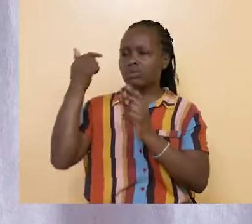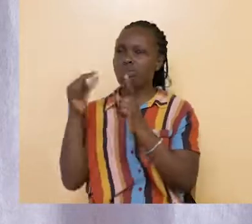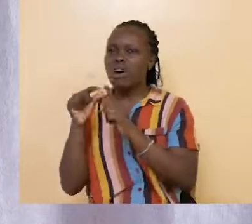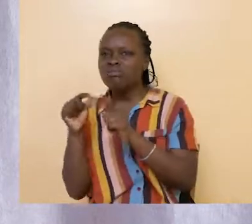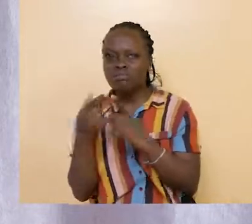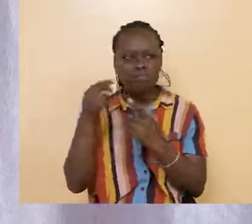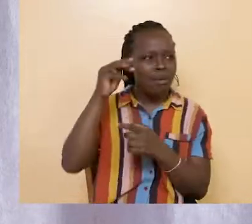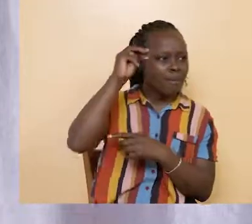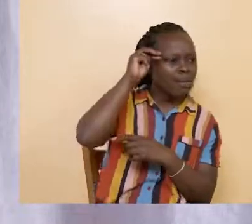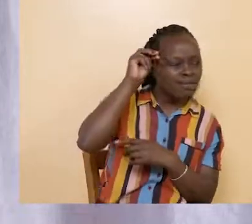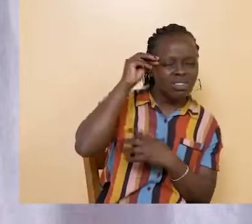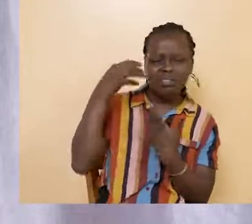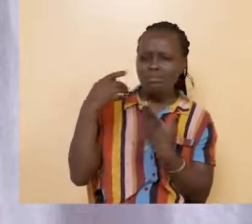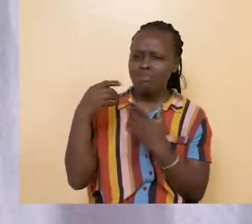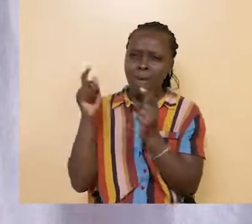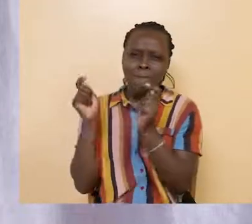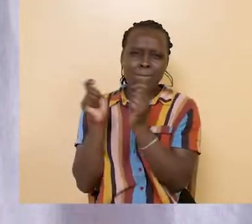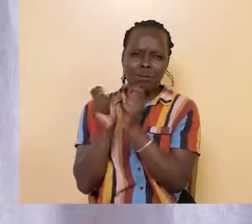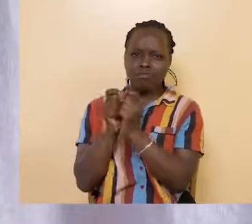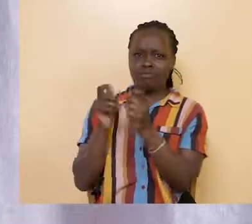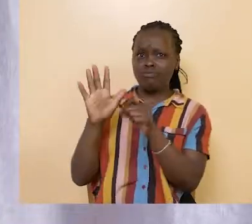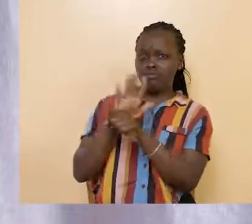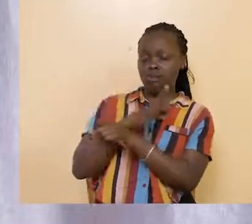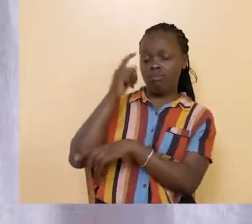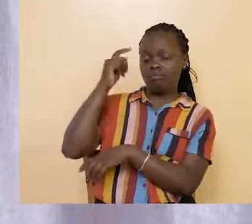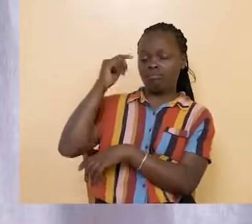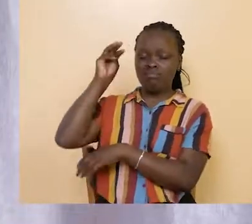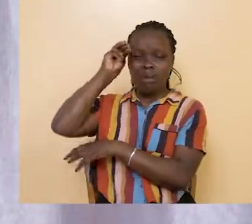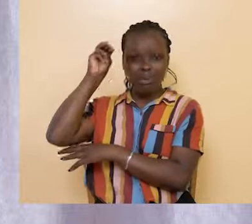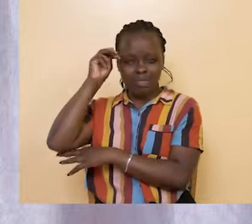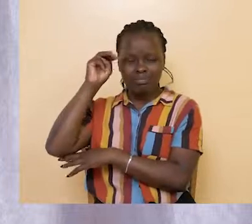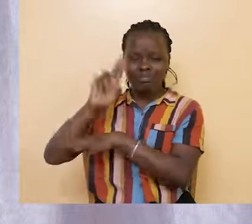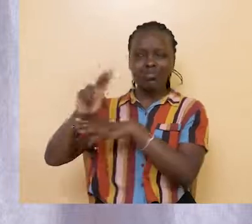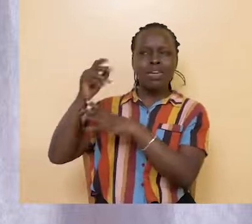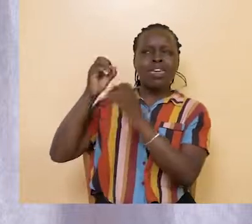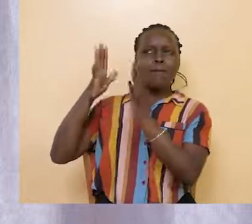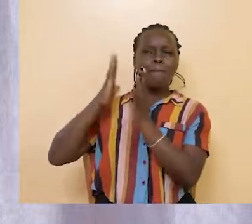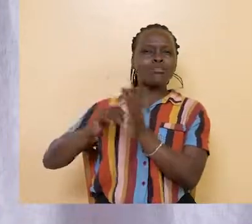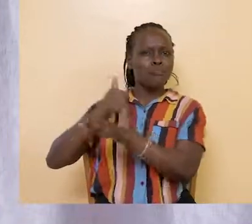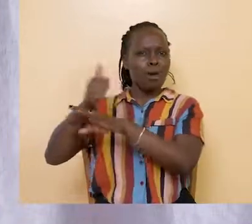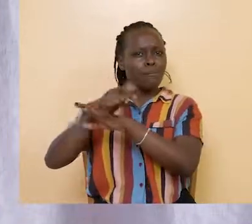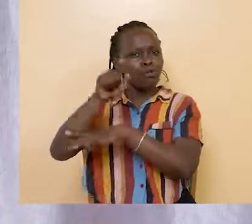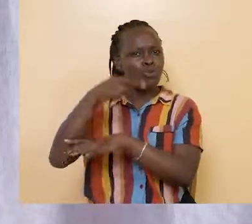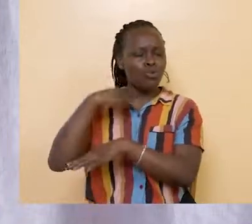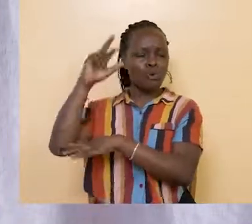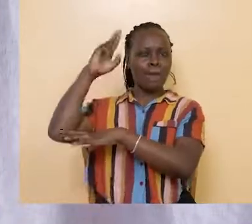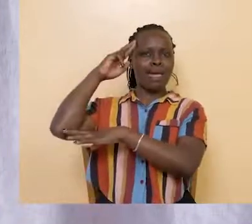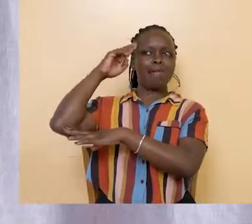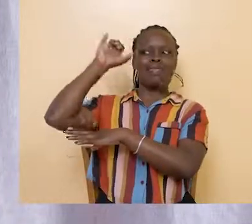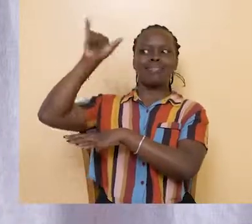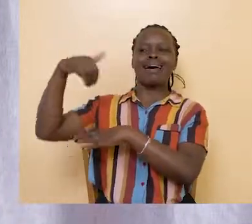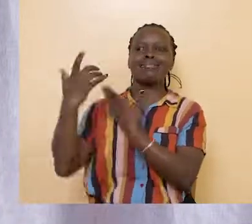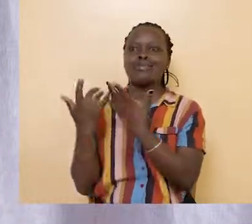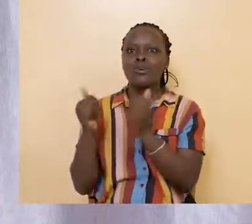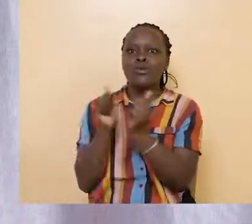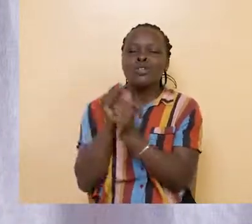that I talked about are painful memories because of words spoken by someone who should have spoken a better word of your life, over your life.